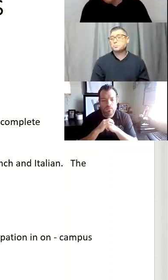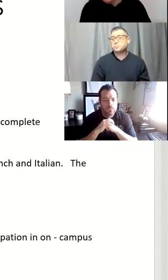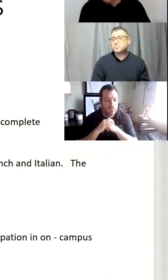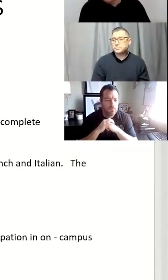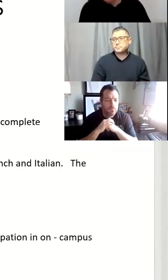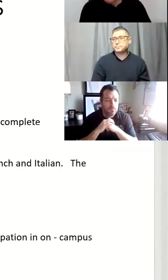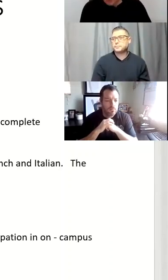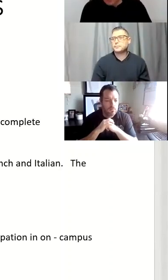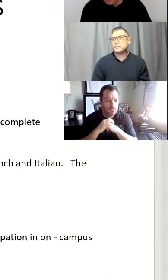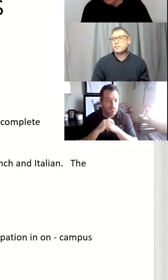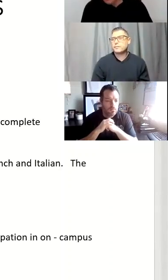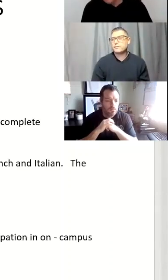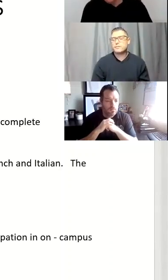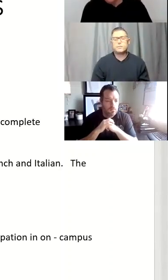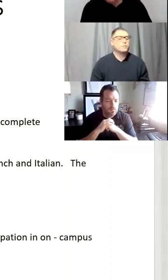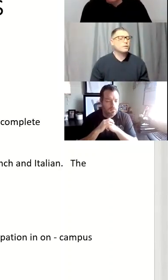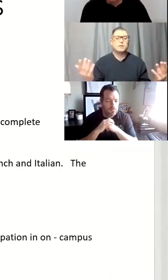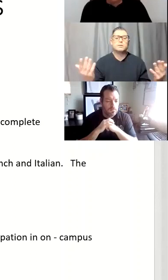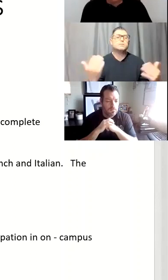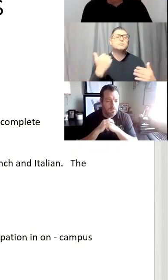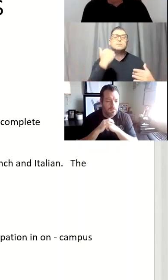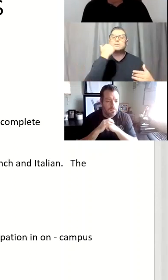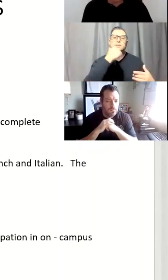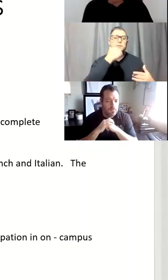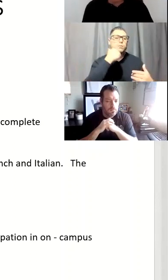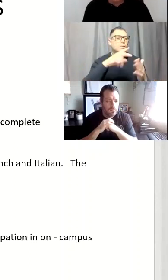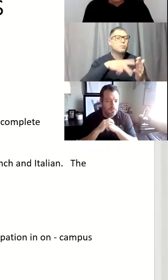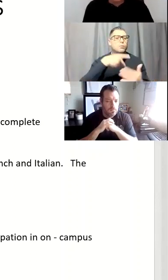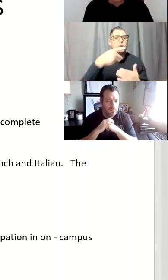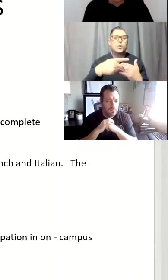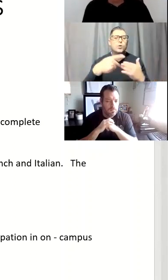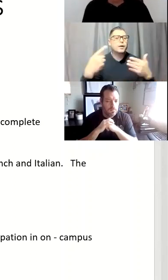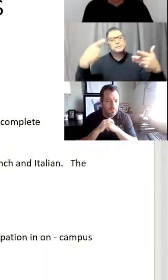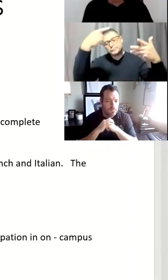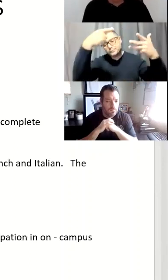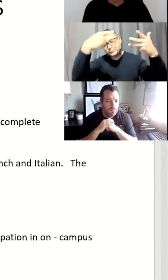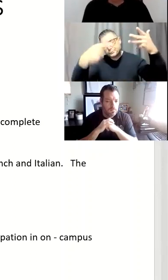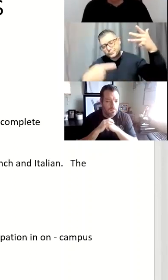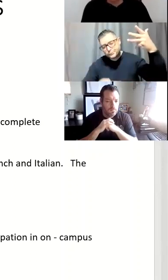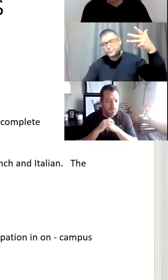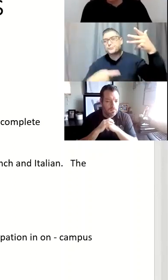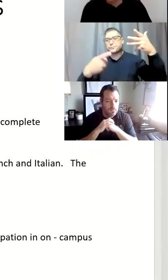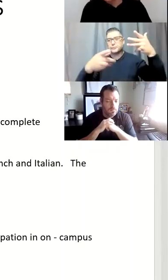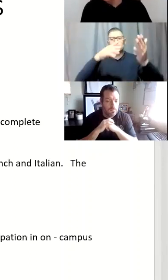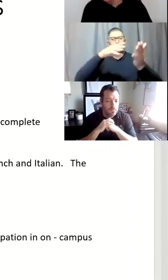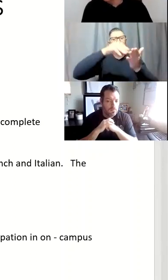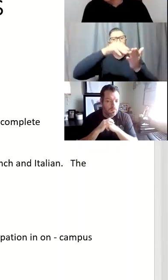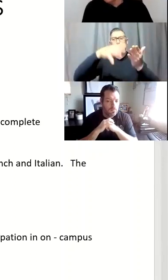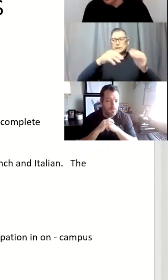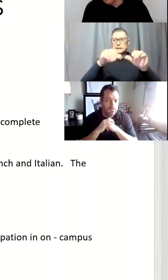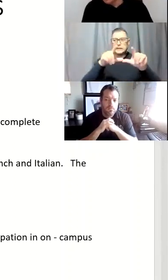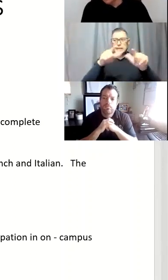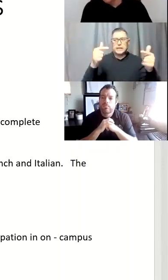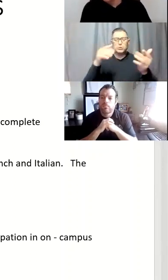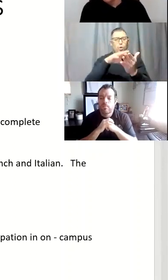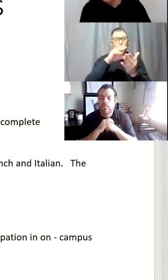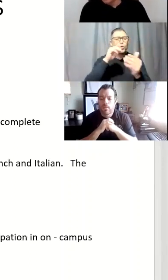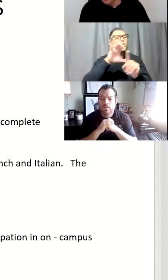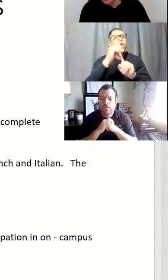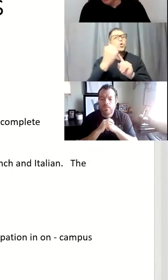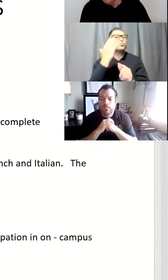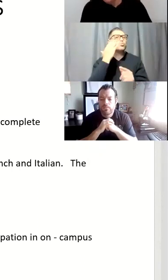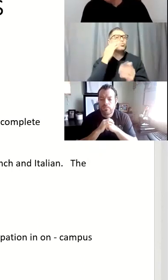Some of the typical program highlights that we do, we provide our students with language learning and cultural awareness within the